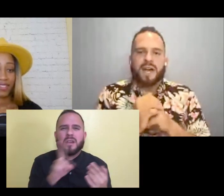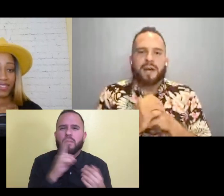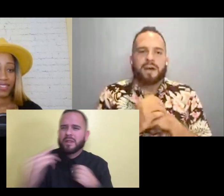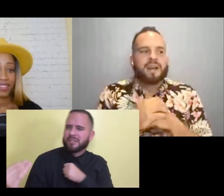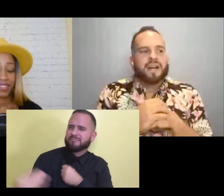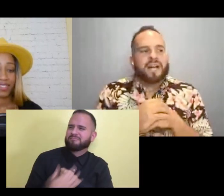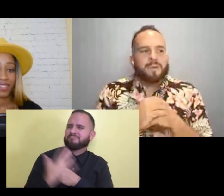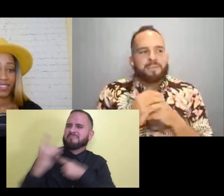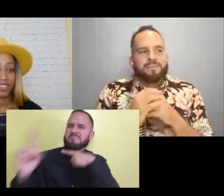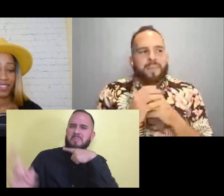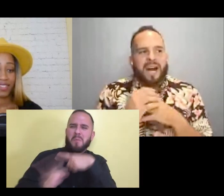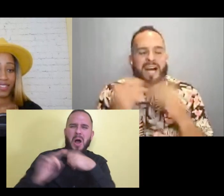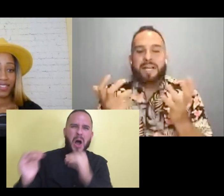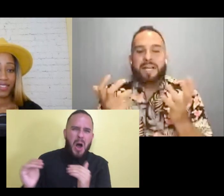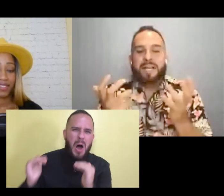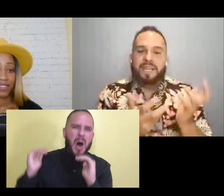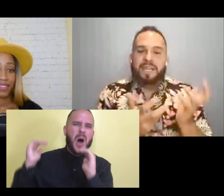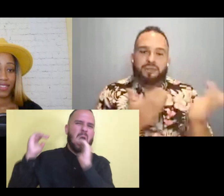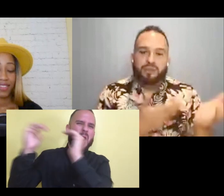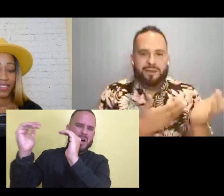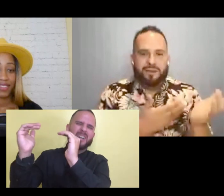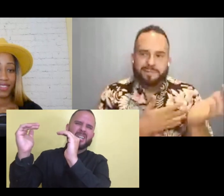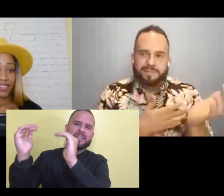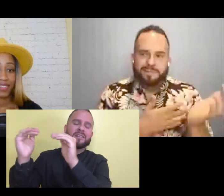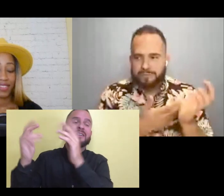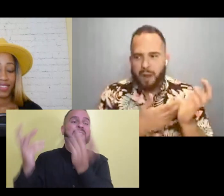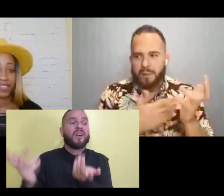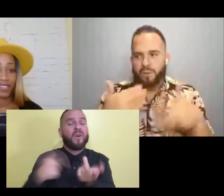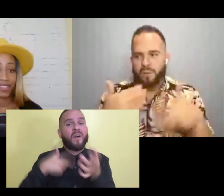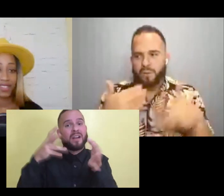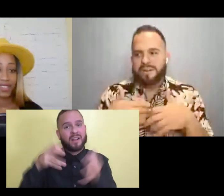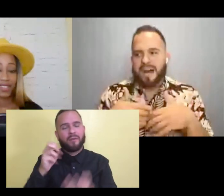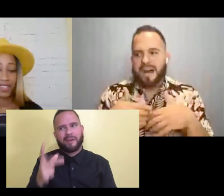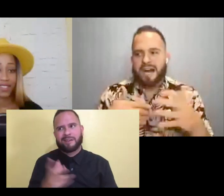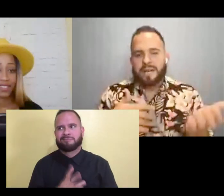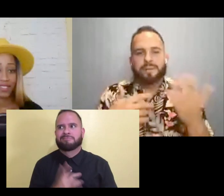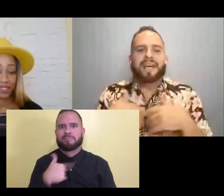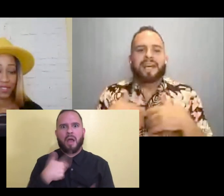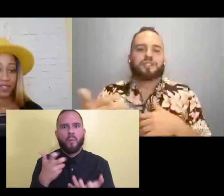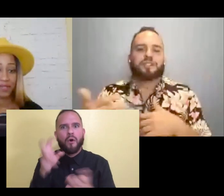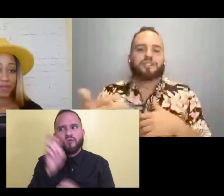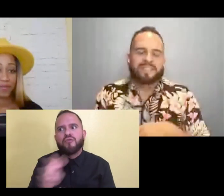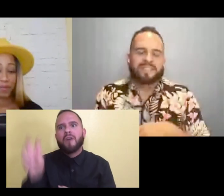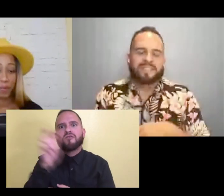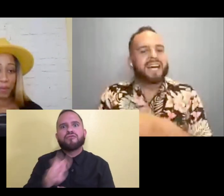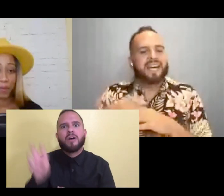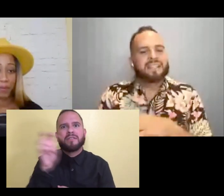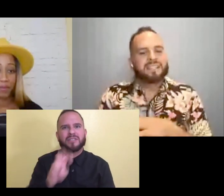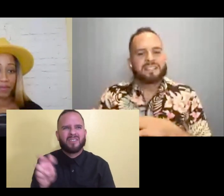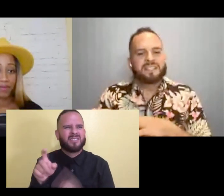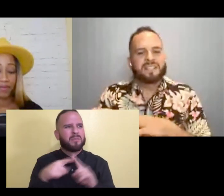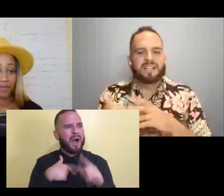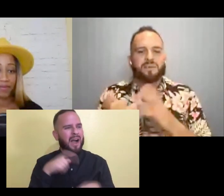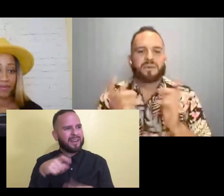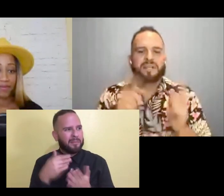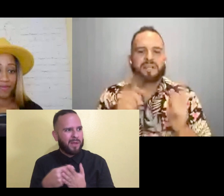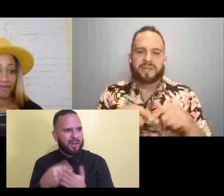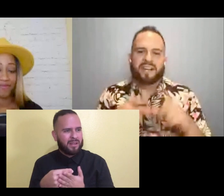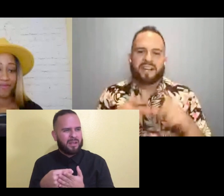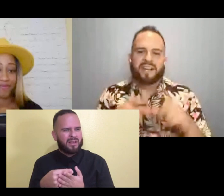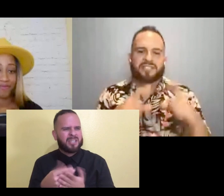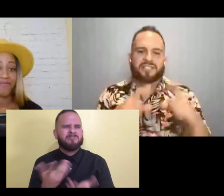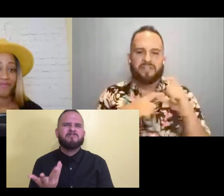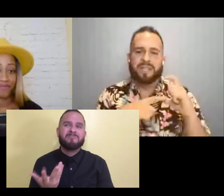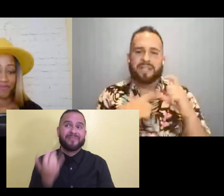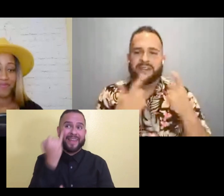was like, okay, I need money to travel, but what if I get paid to travel instead? And then I won't need the